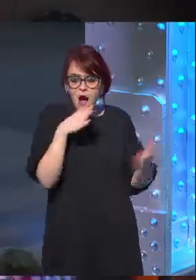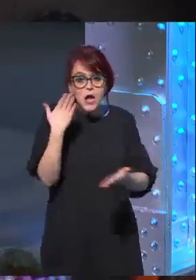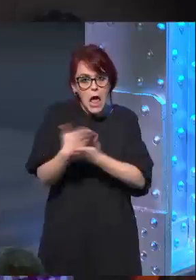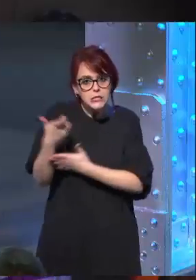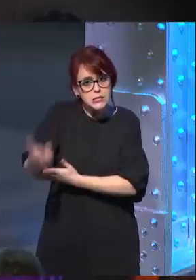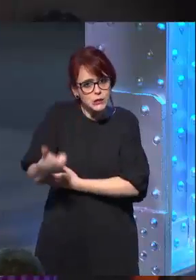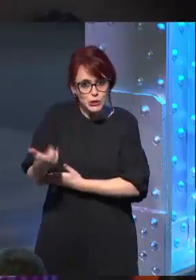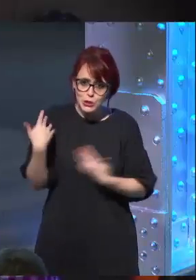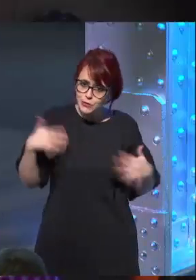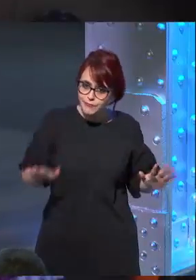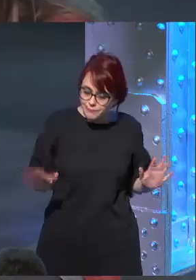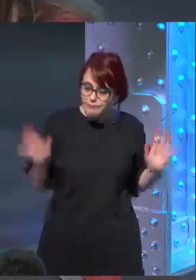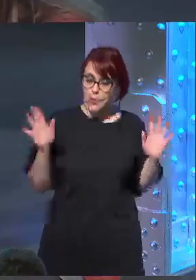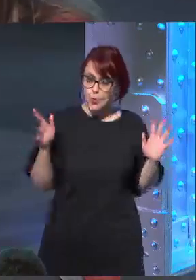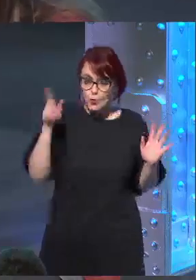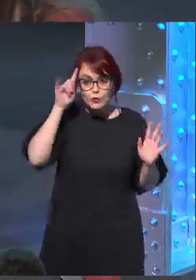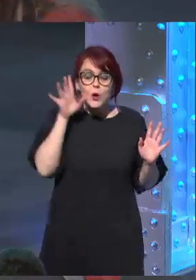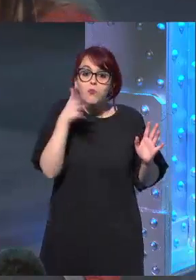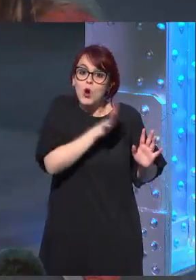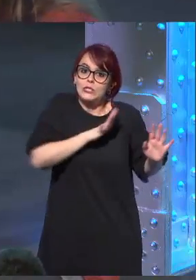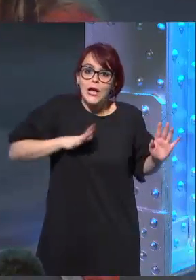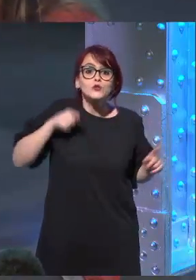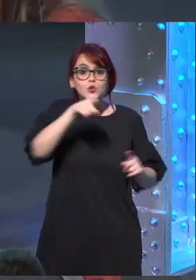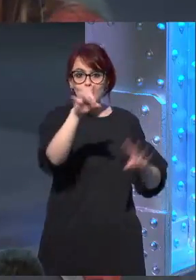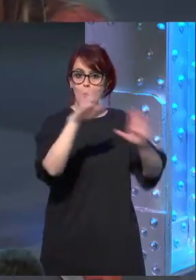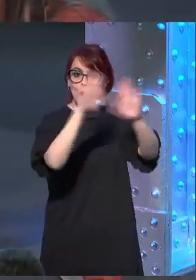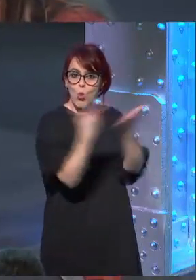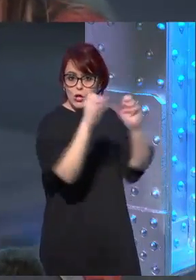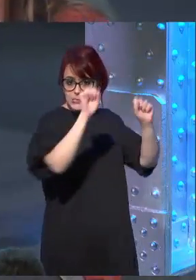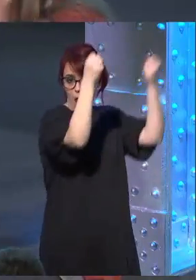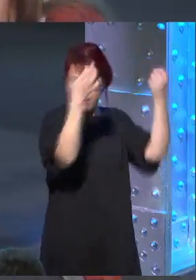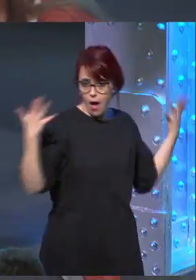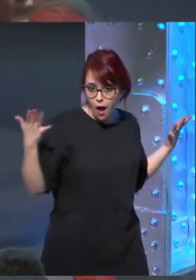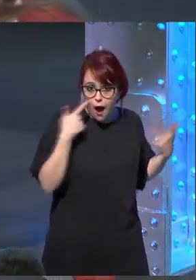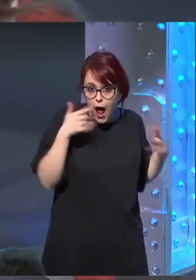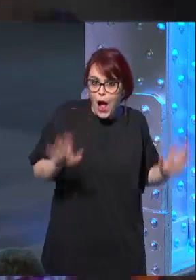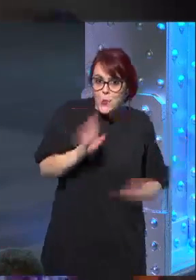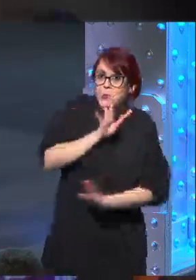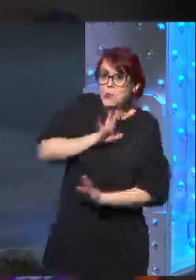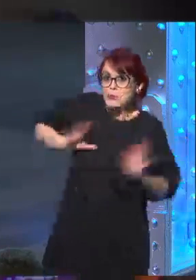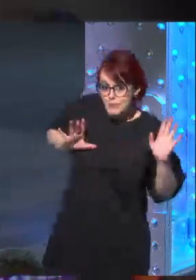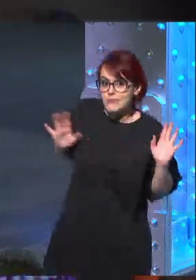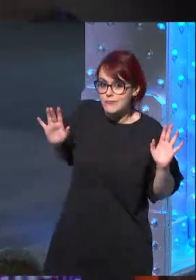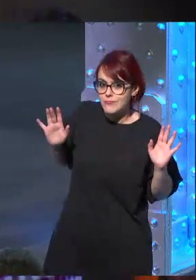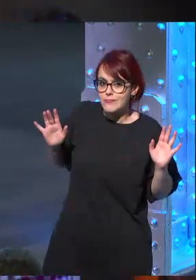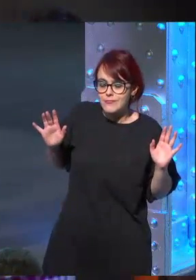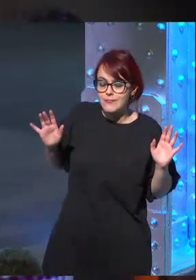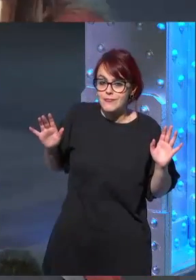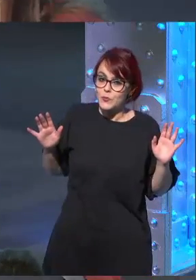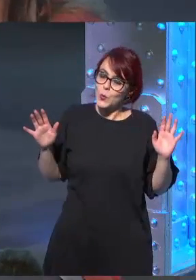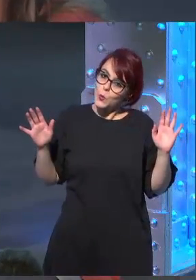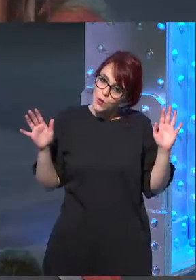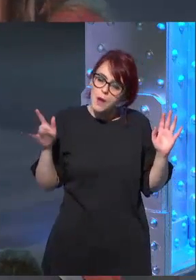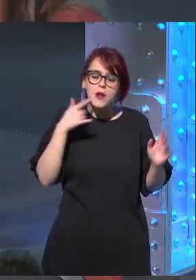to learn in the recess what's been going on in the world, just in case you need to save the world yourself.